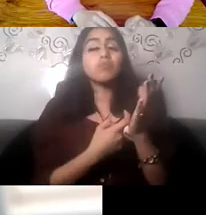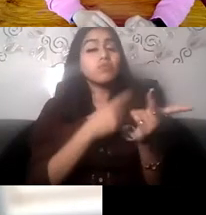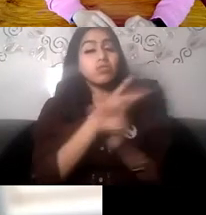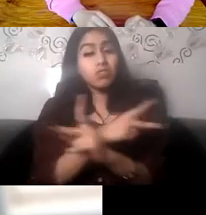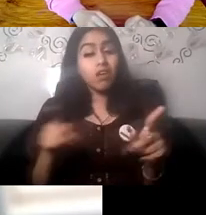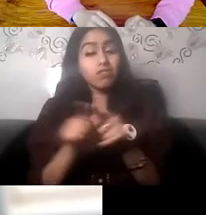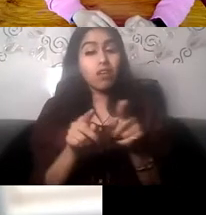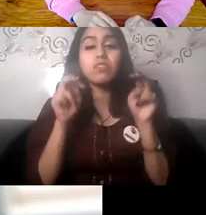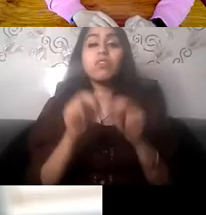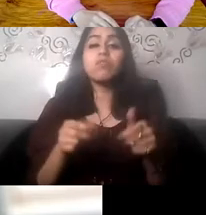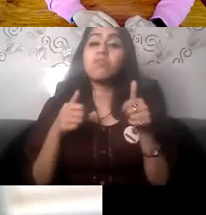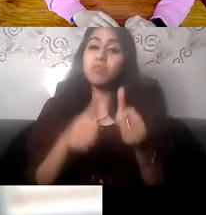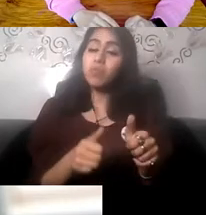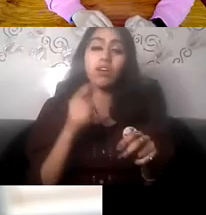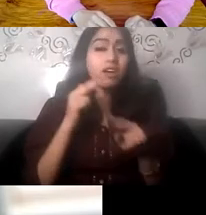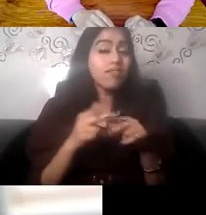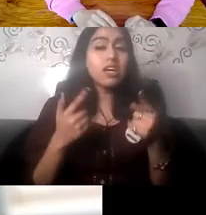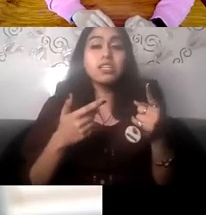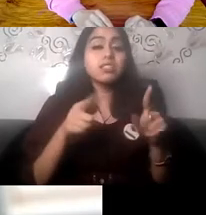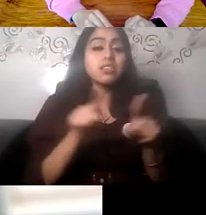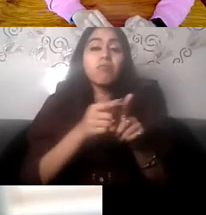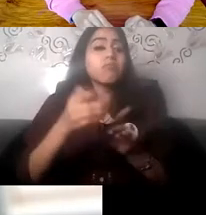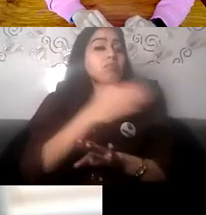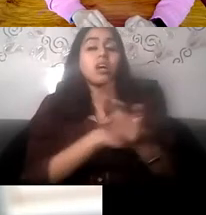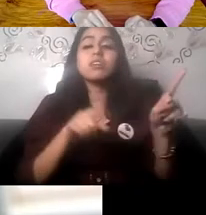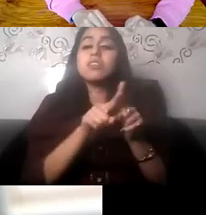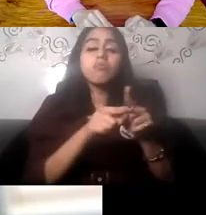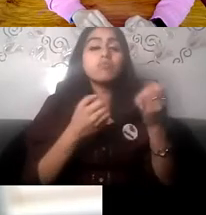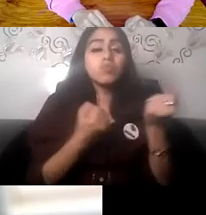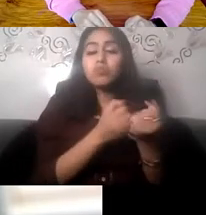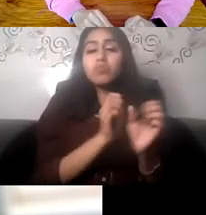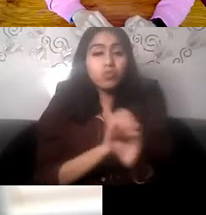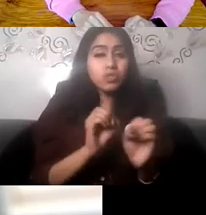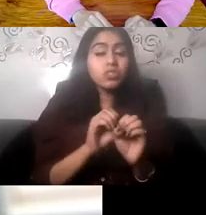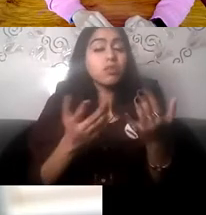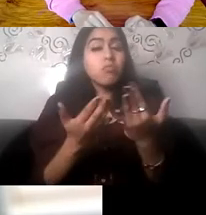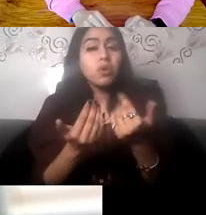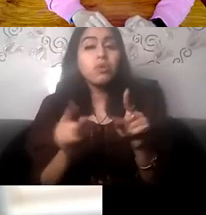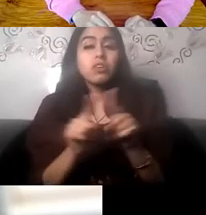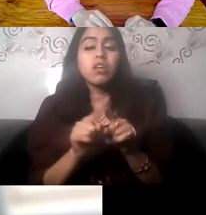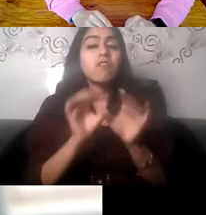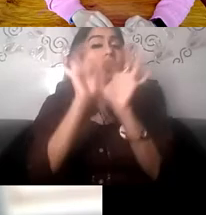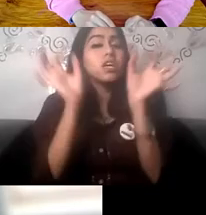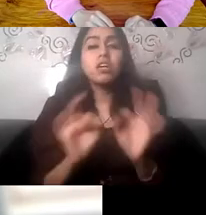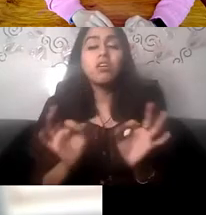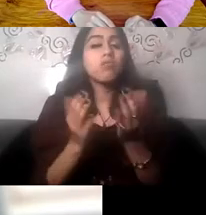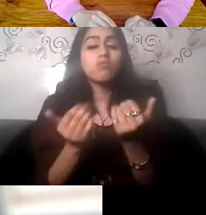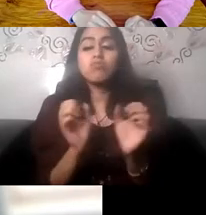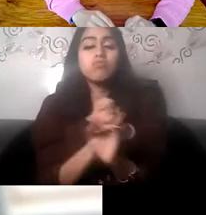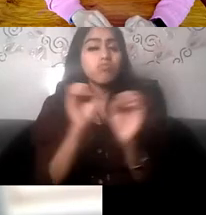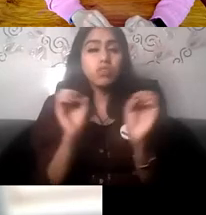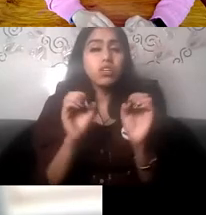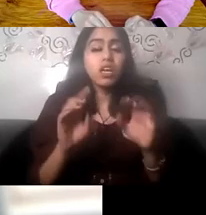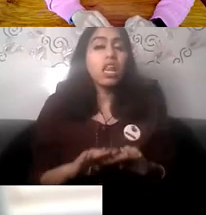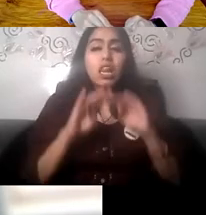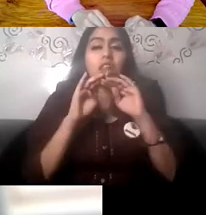follow, and we are not trained. There is no support, or there must be support available, but it's not readily available and it's not in our